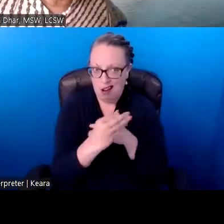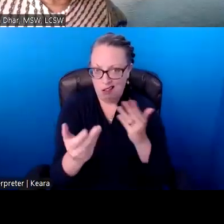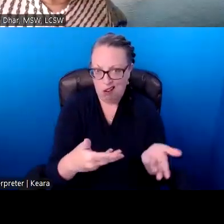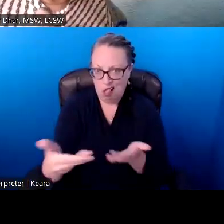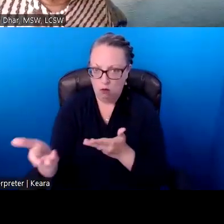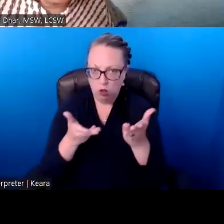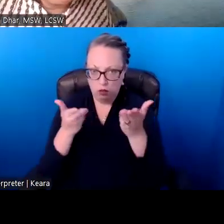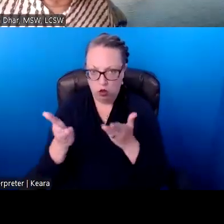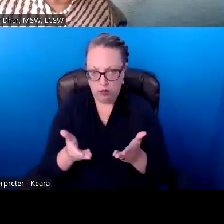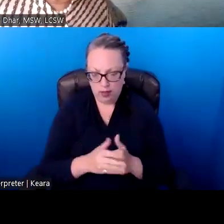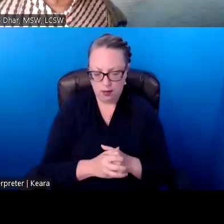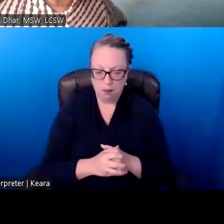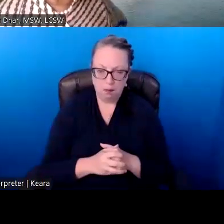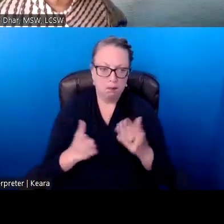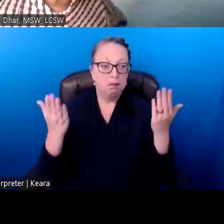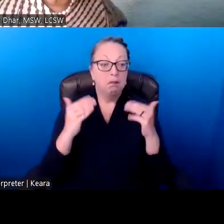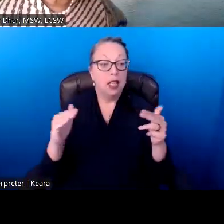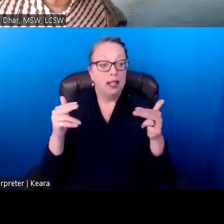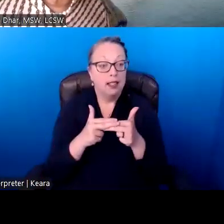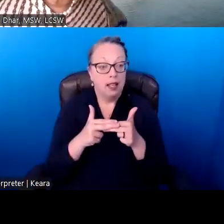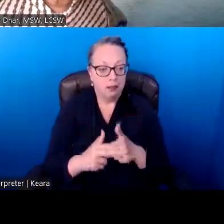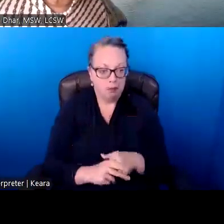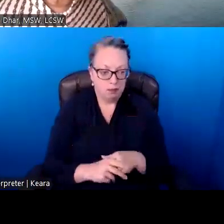services. Next slide, please.